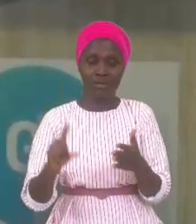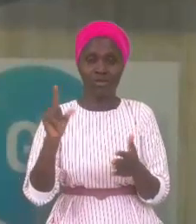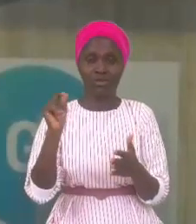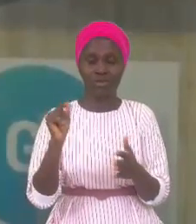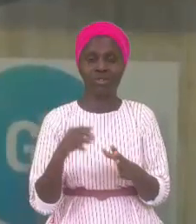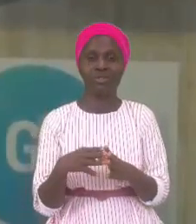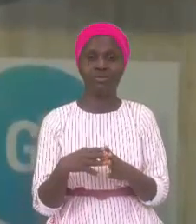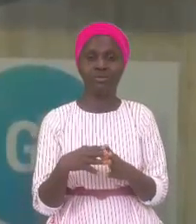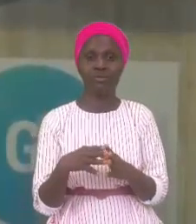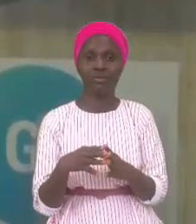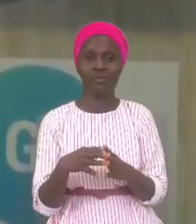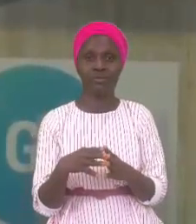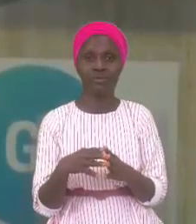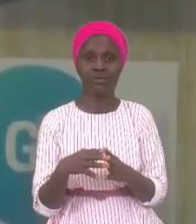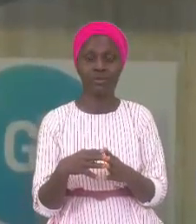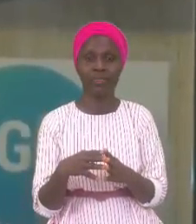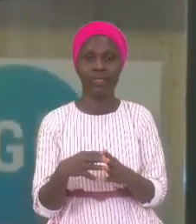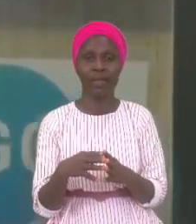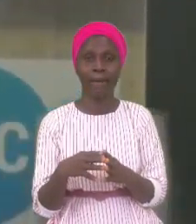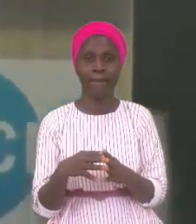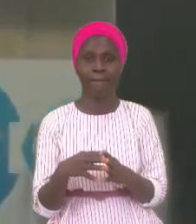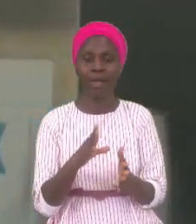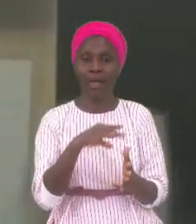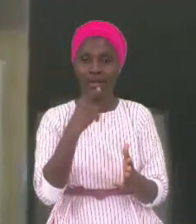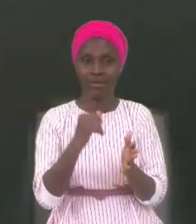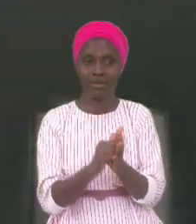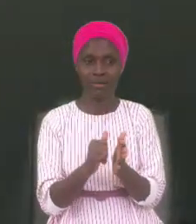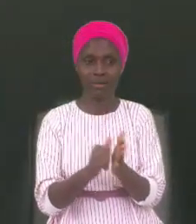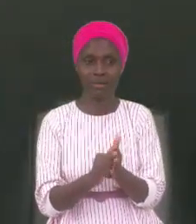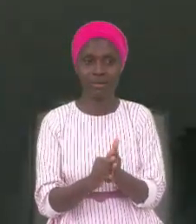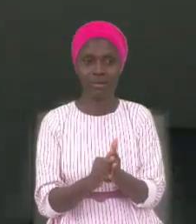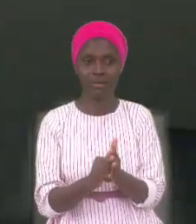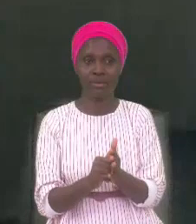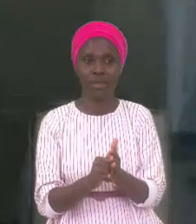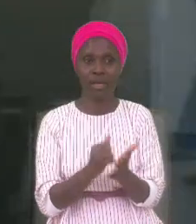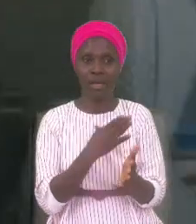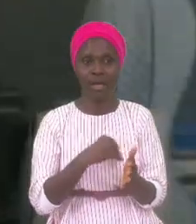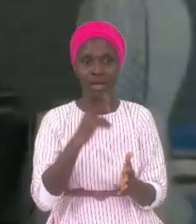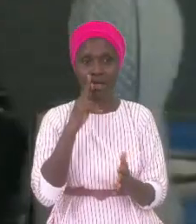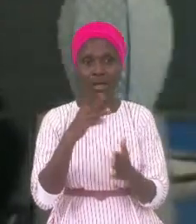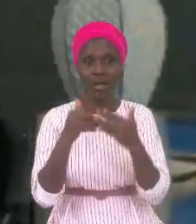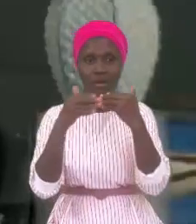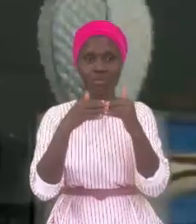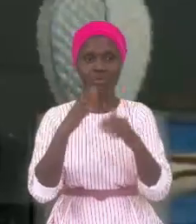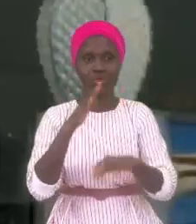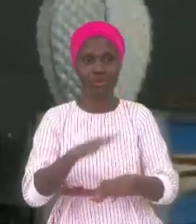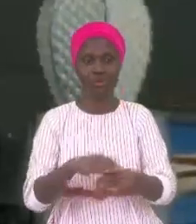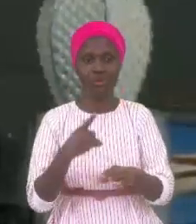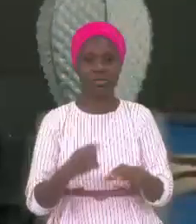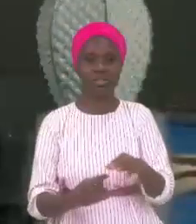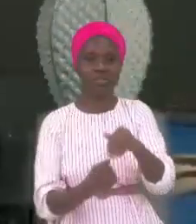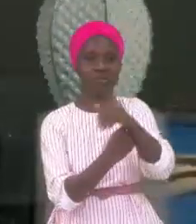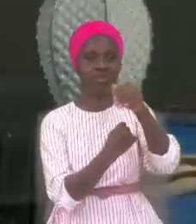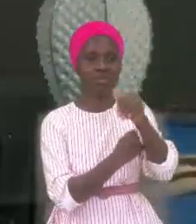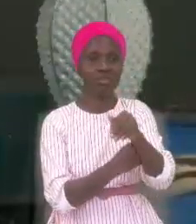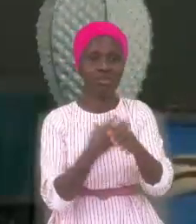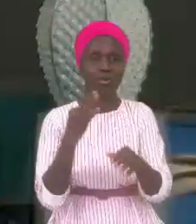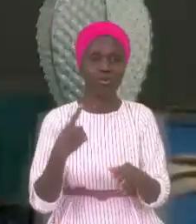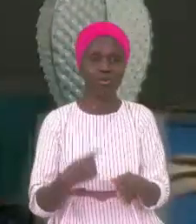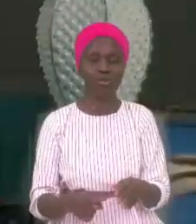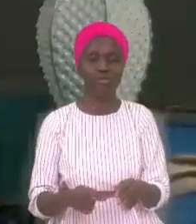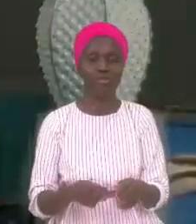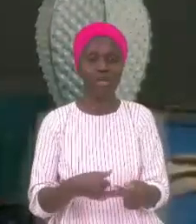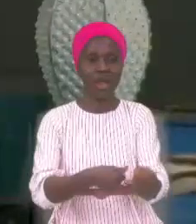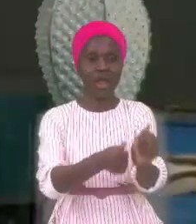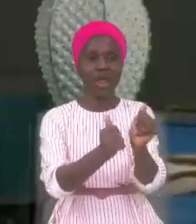2, reading from verse 20, and it says, and are built upon the foundation of the apostles and